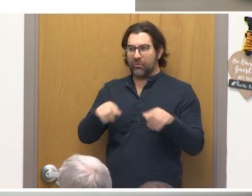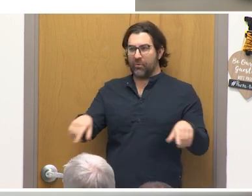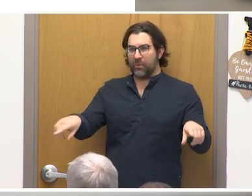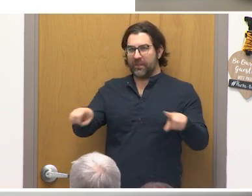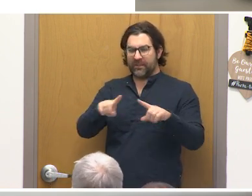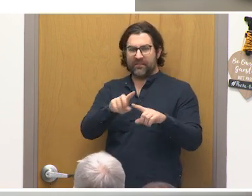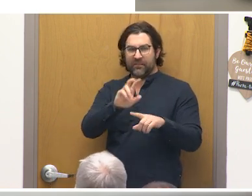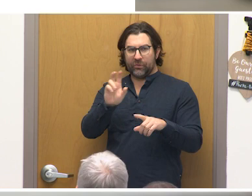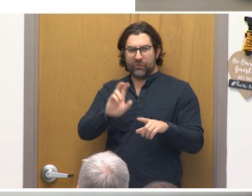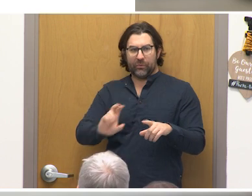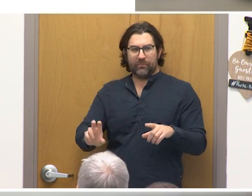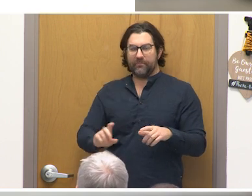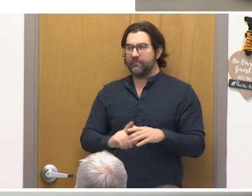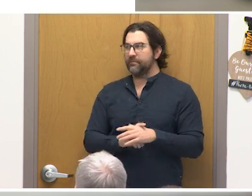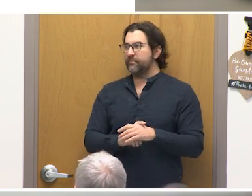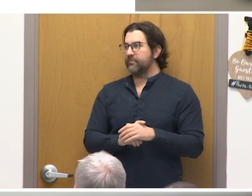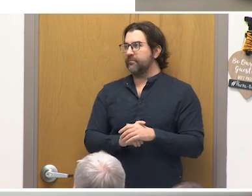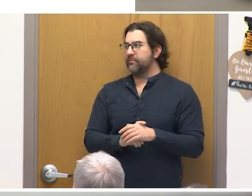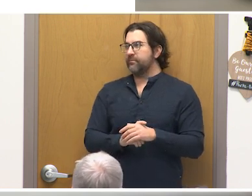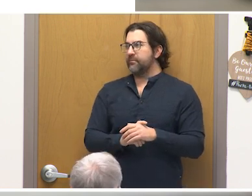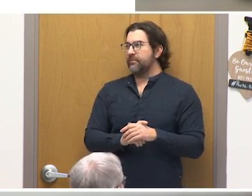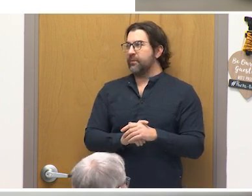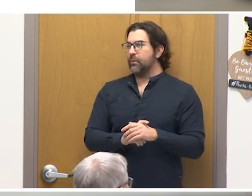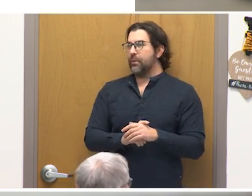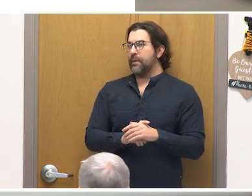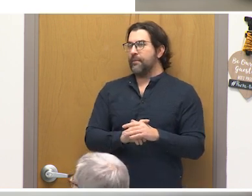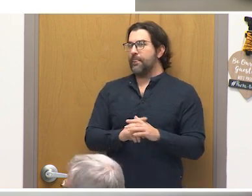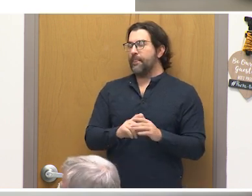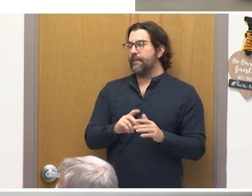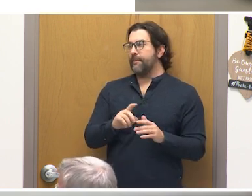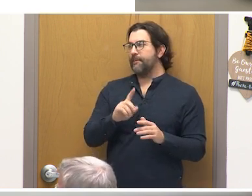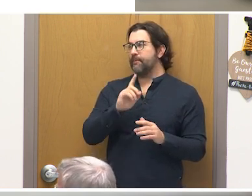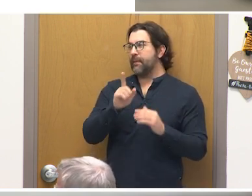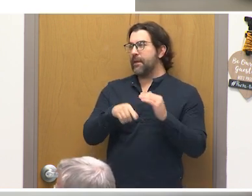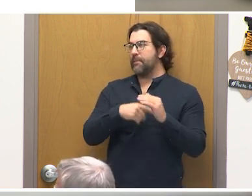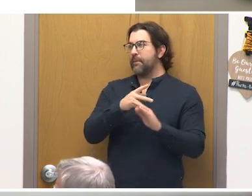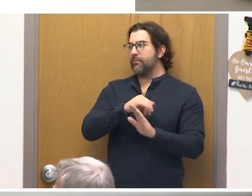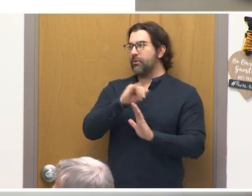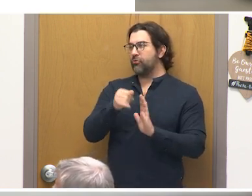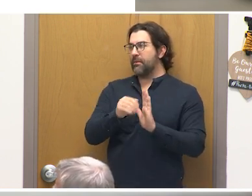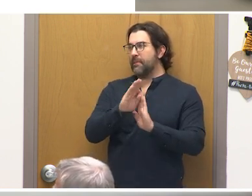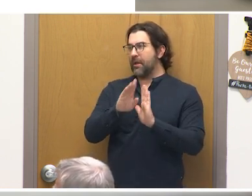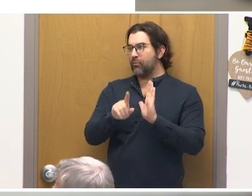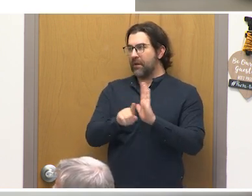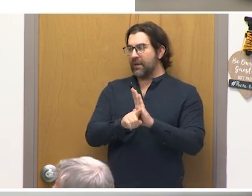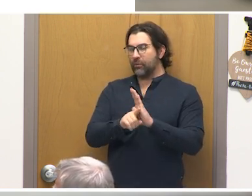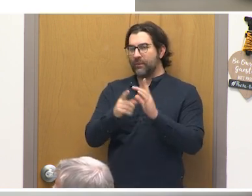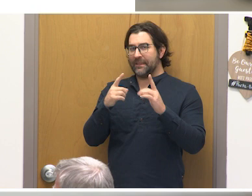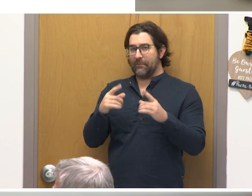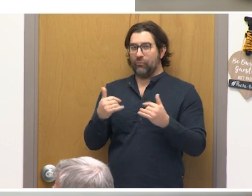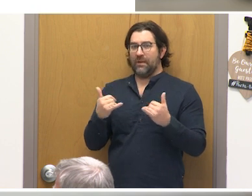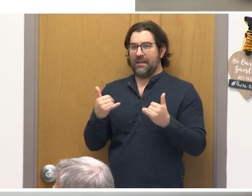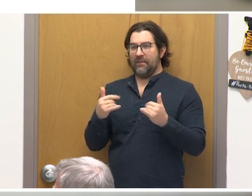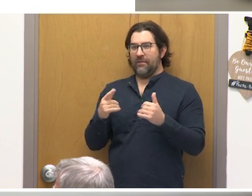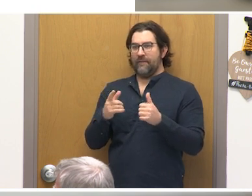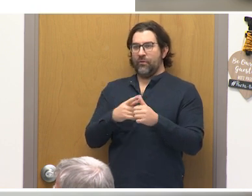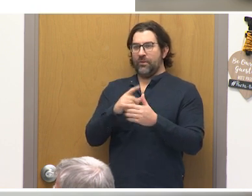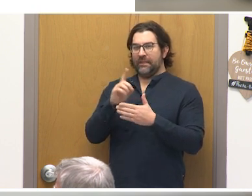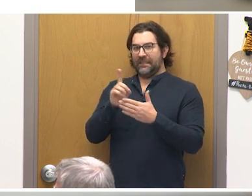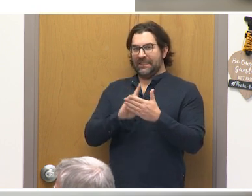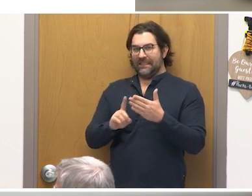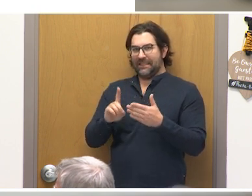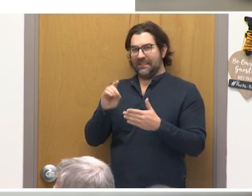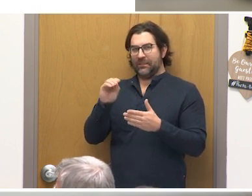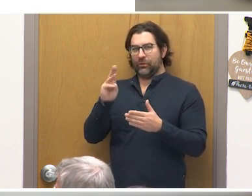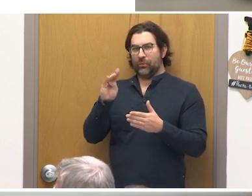on Zoom. We'll give the project background, talk about the existing conditions, the preliminary designs that DOMI has come